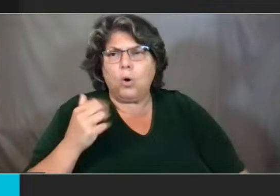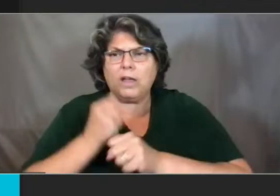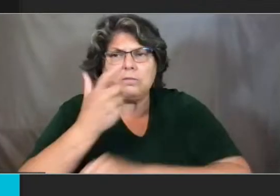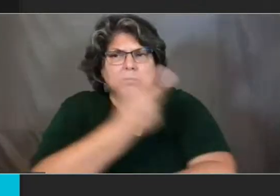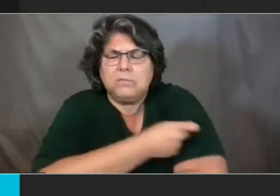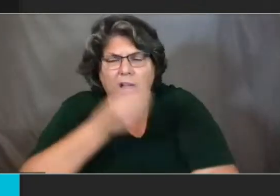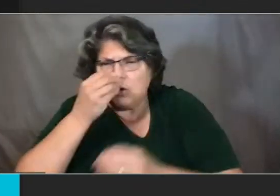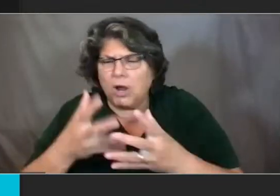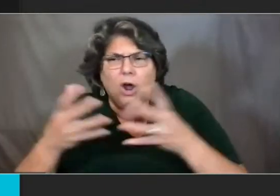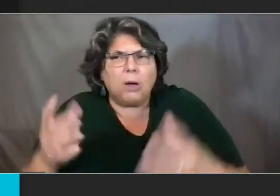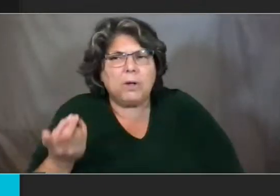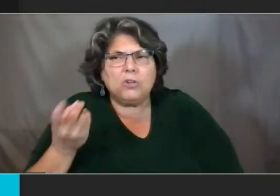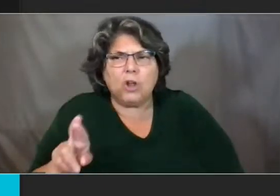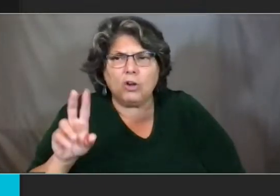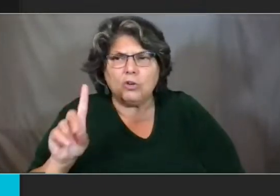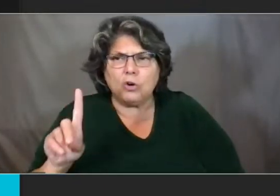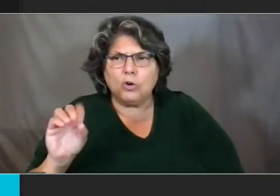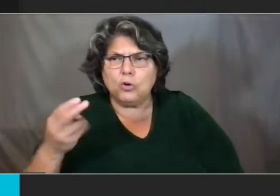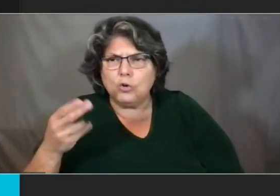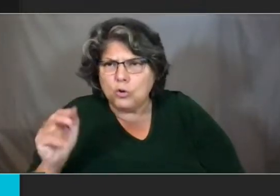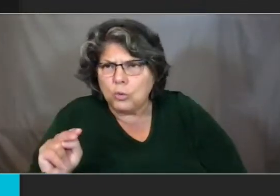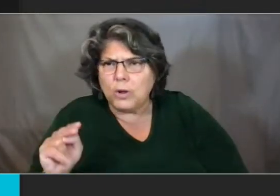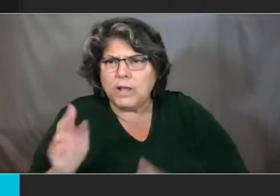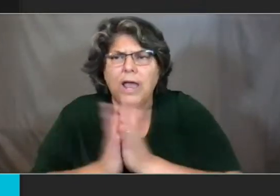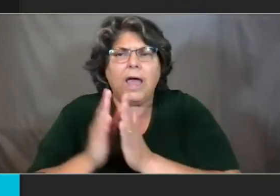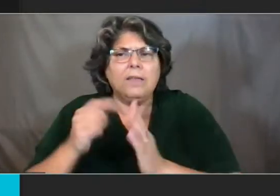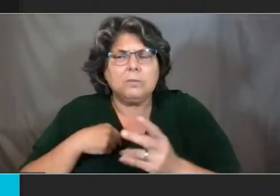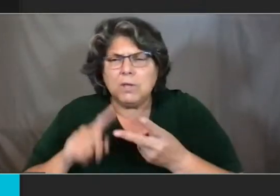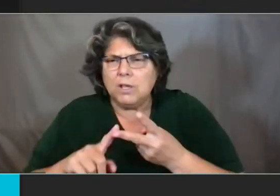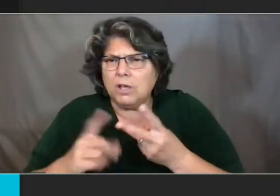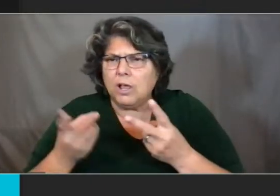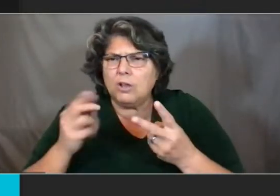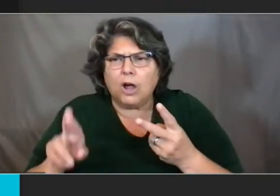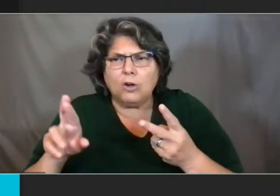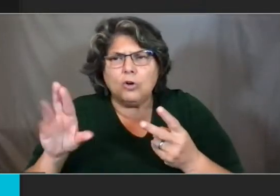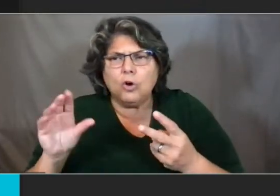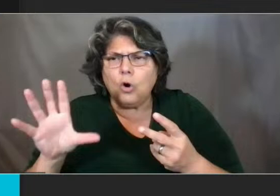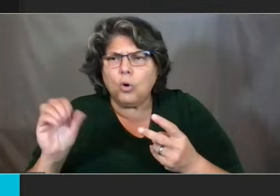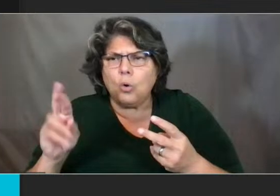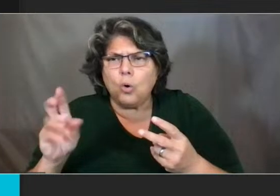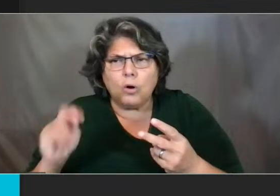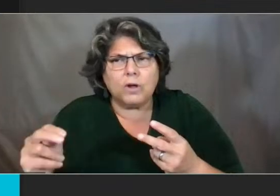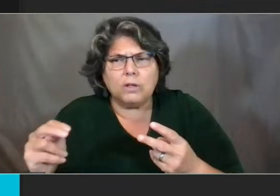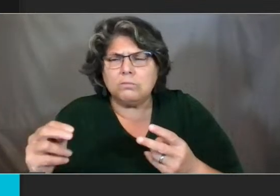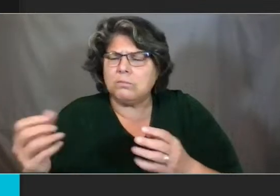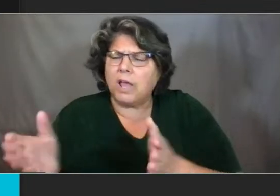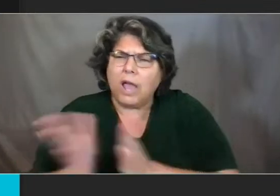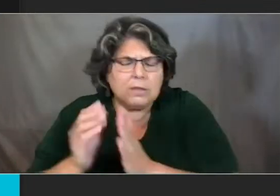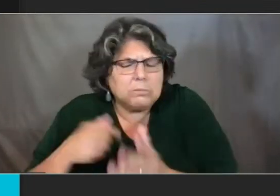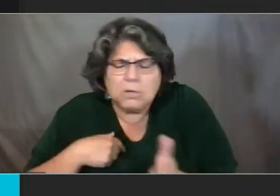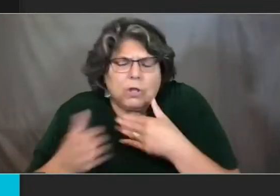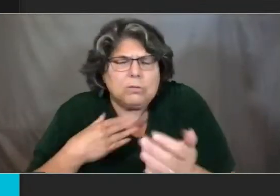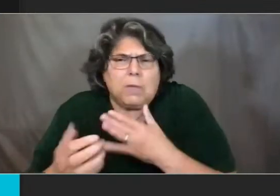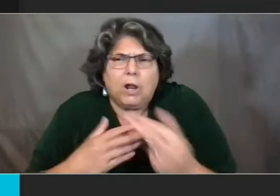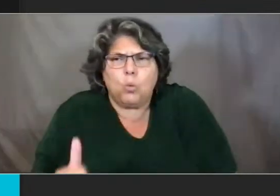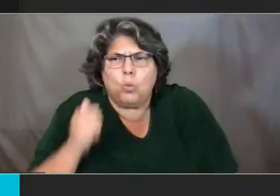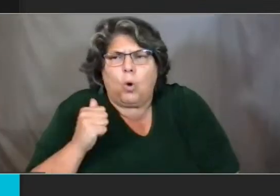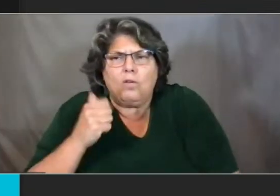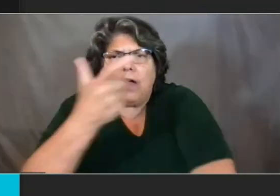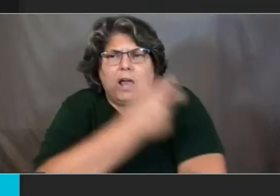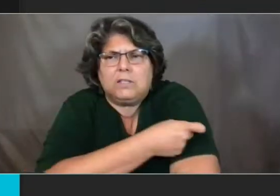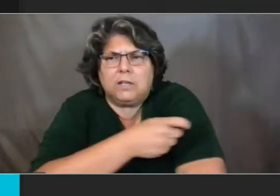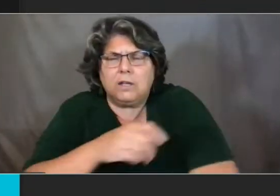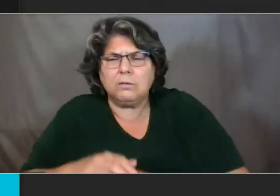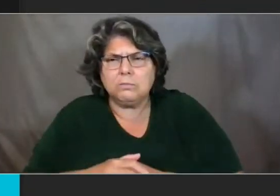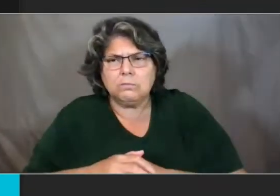begs me to do it, how much Dr. Coren begs me to do it. I'm not getting vaccinated. And also, that would also apply